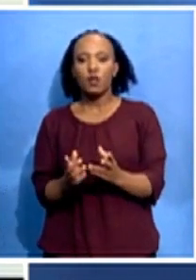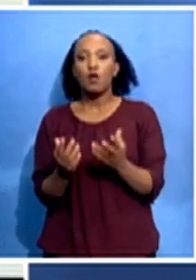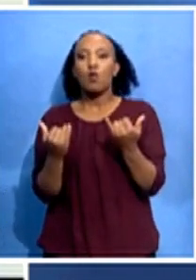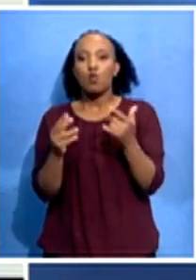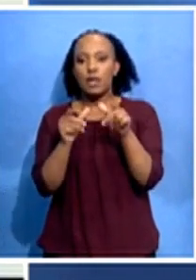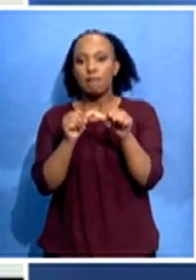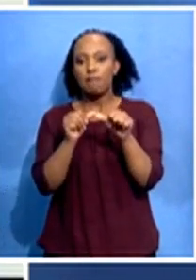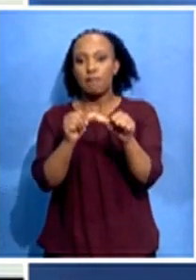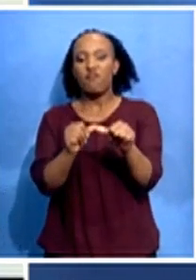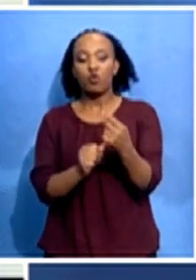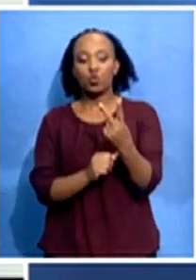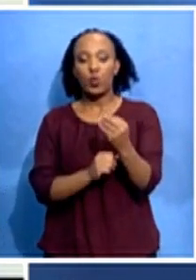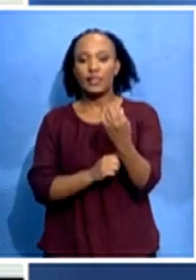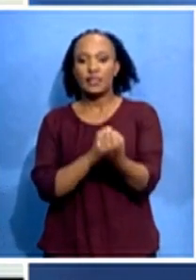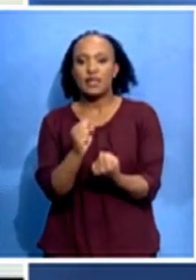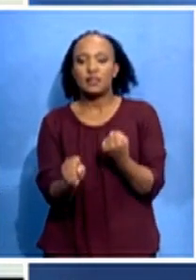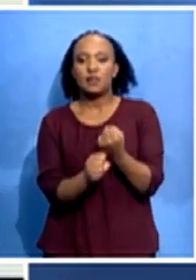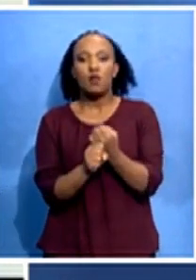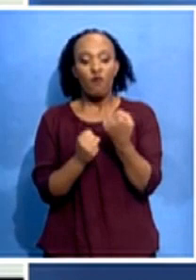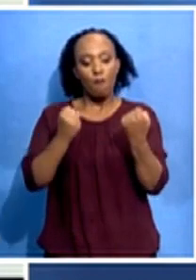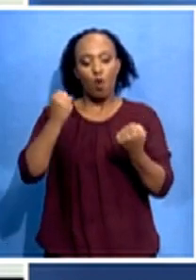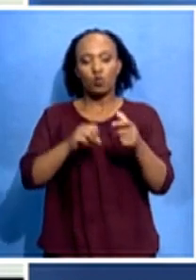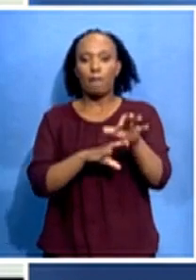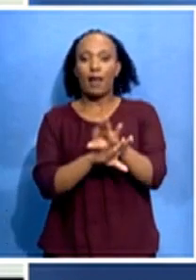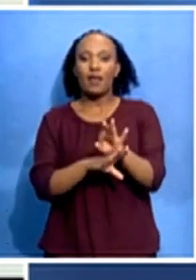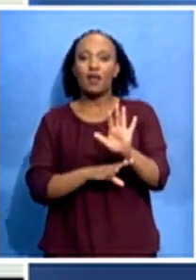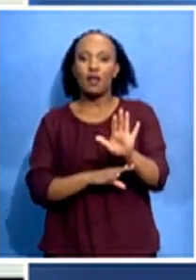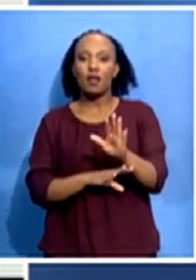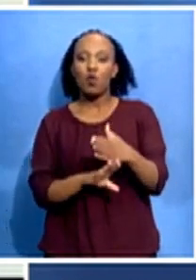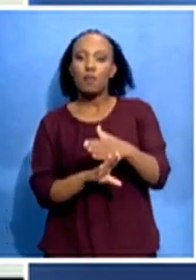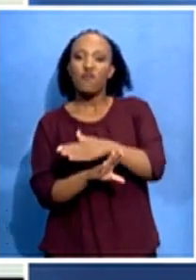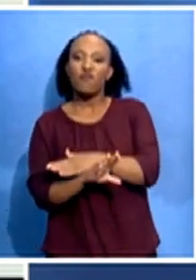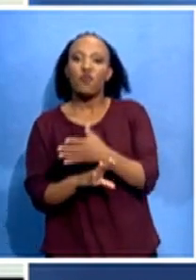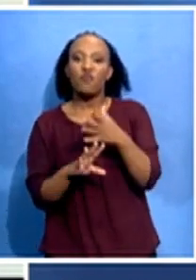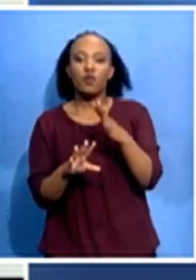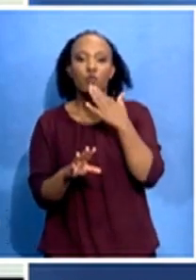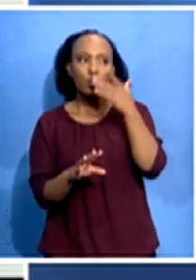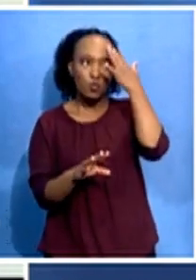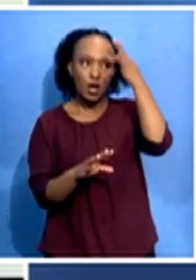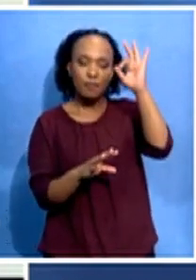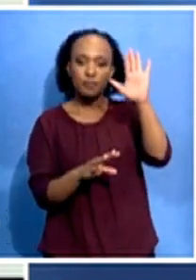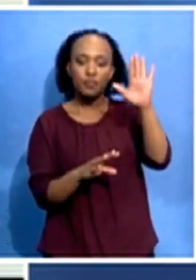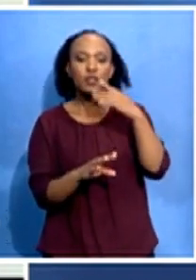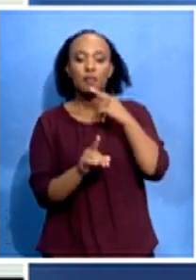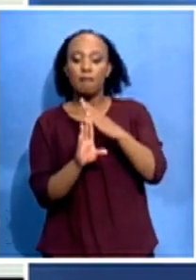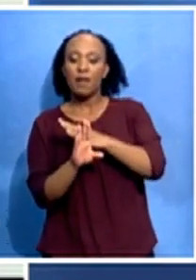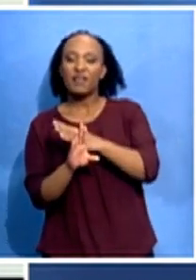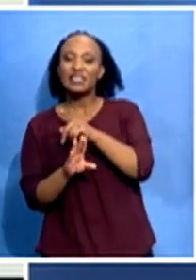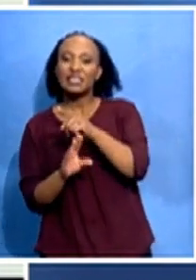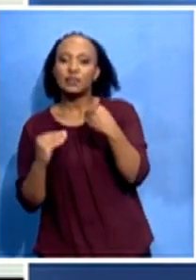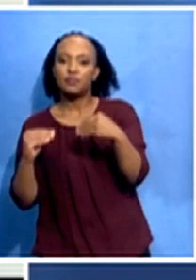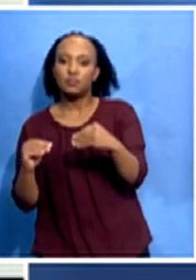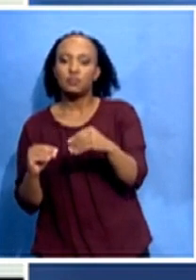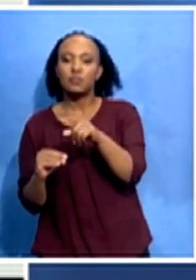plan that we subscribe to with government as private sector is to export over 1 million